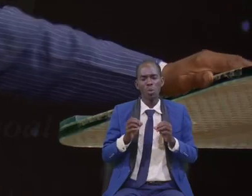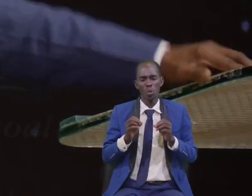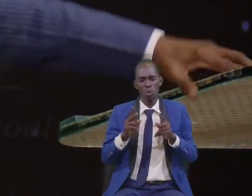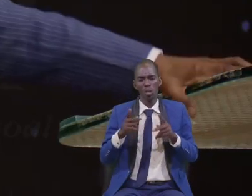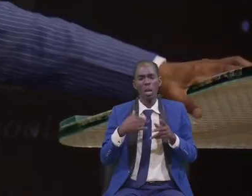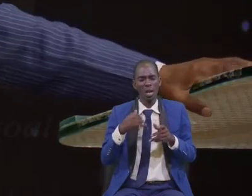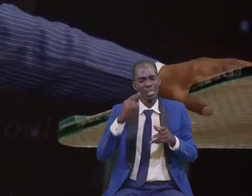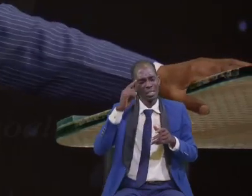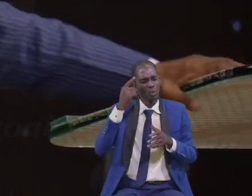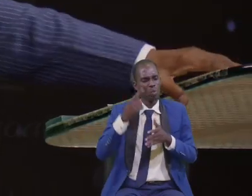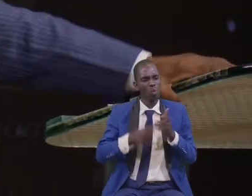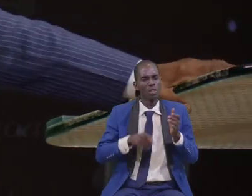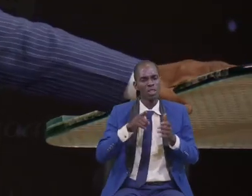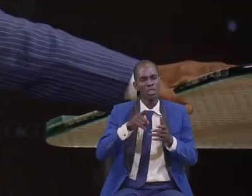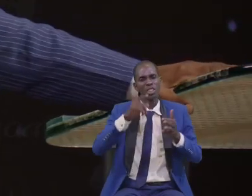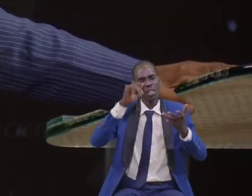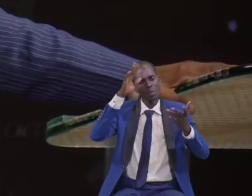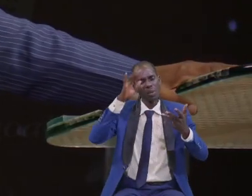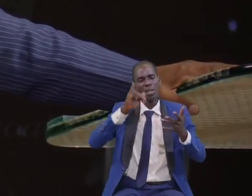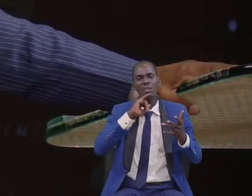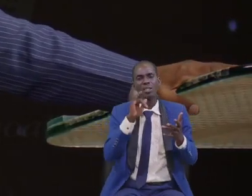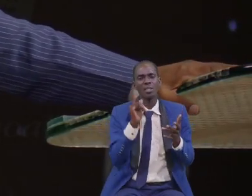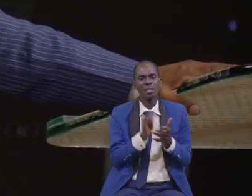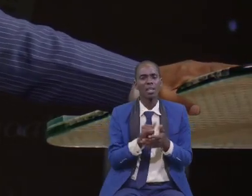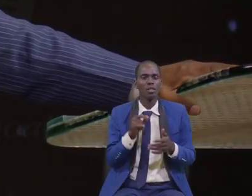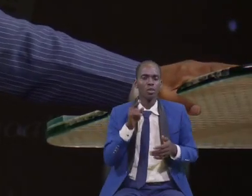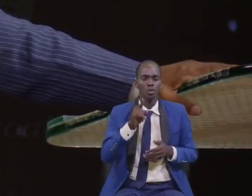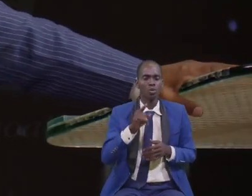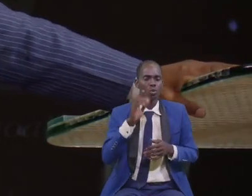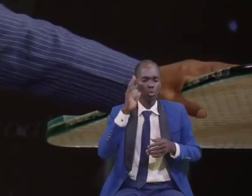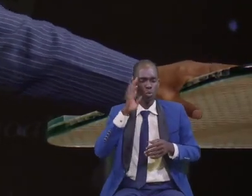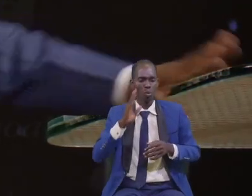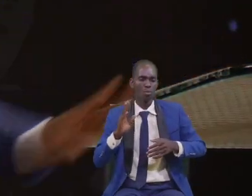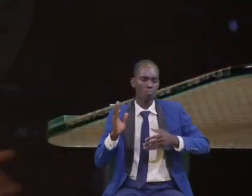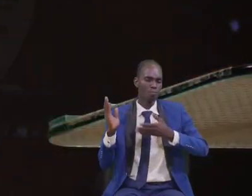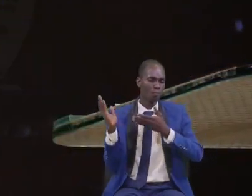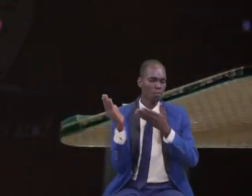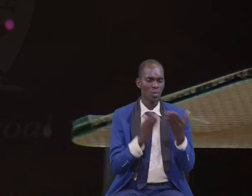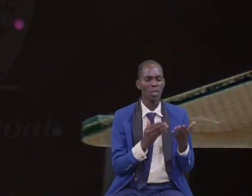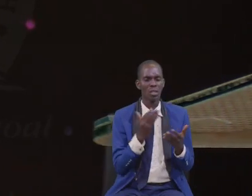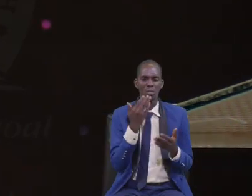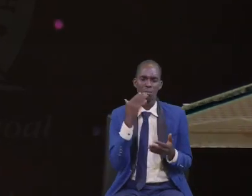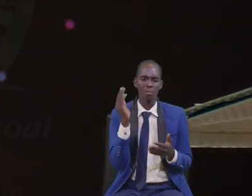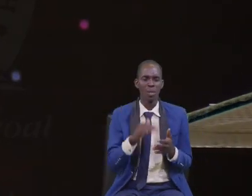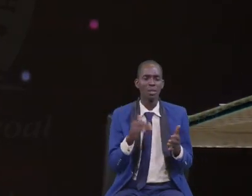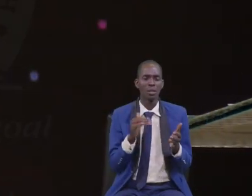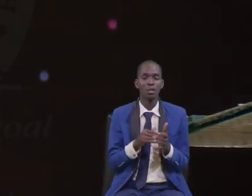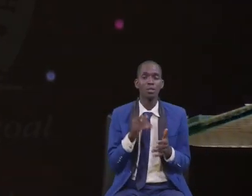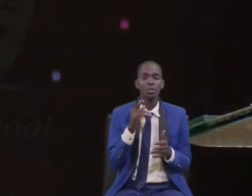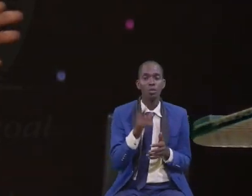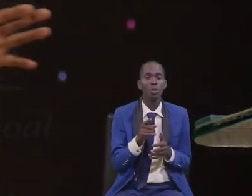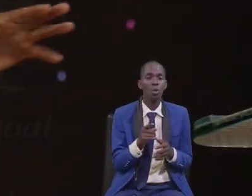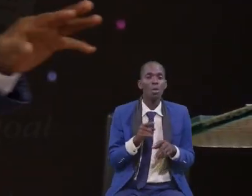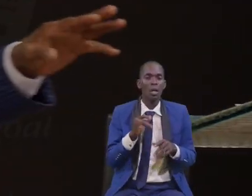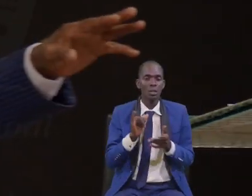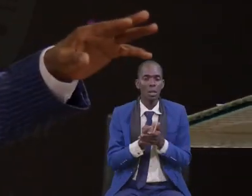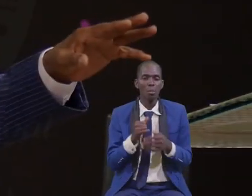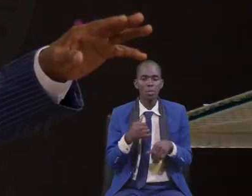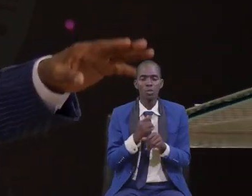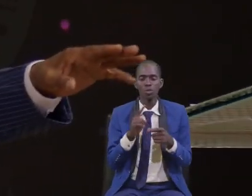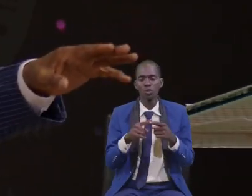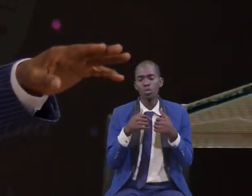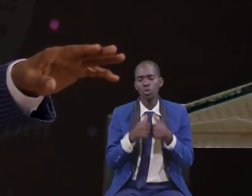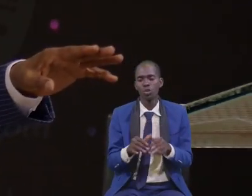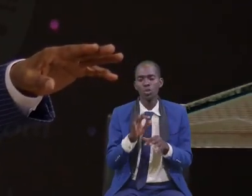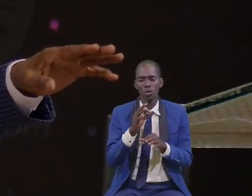I'll strike them back. There you are. You lose your faith. But it says, happy are ye, for